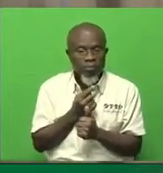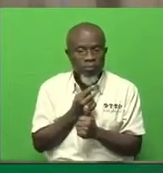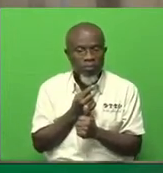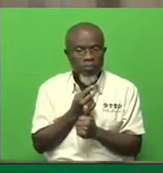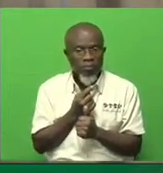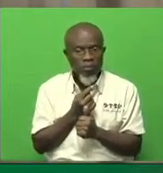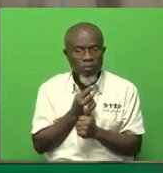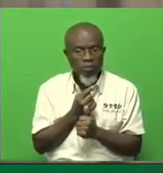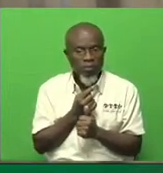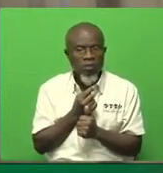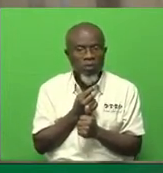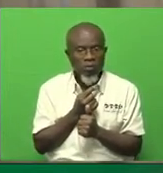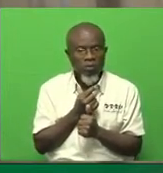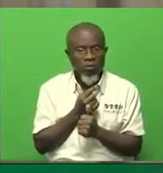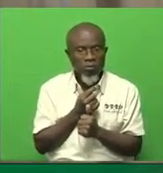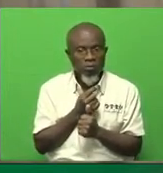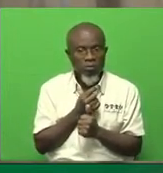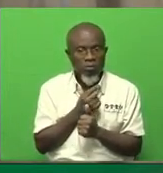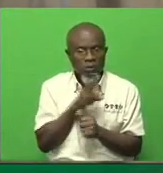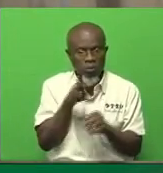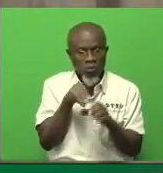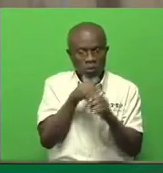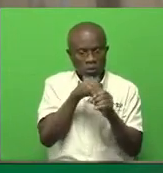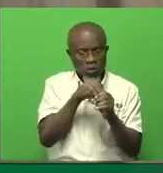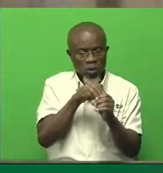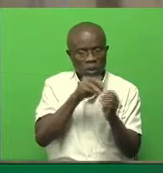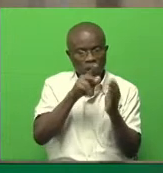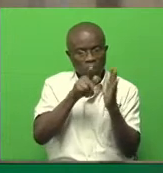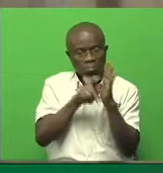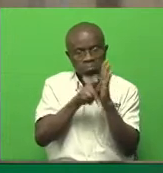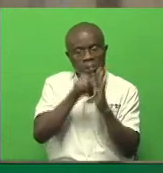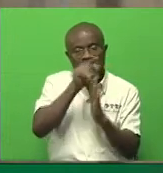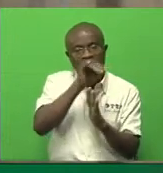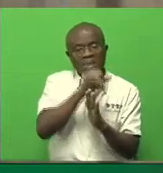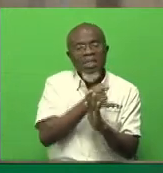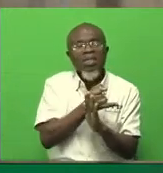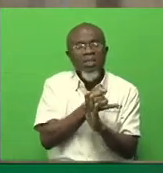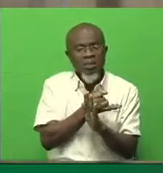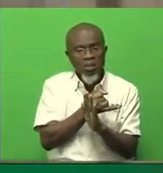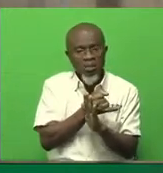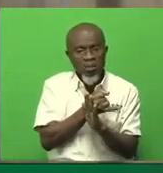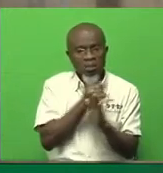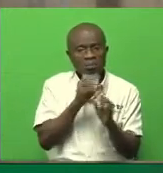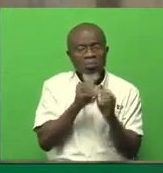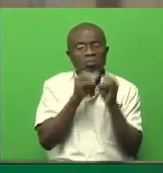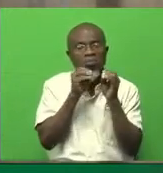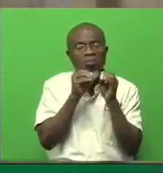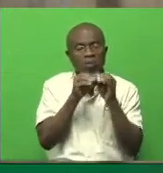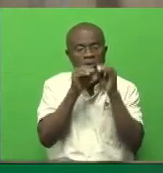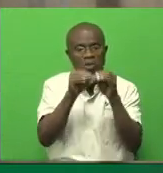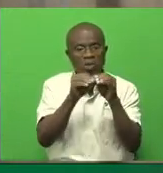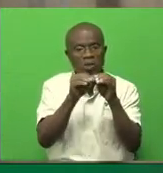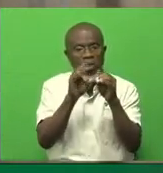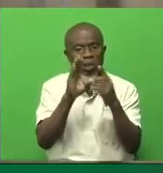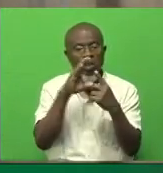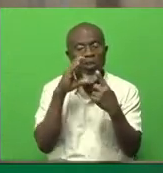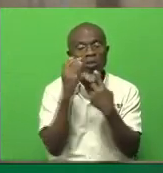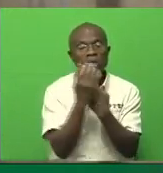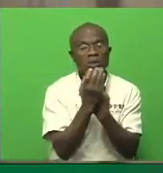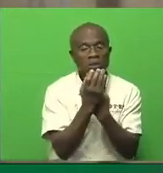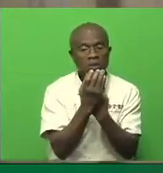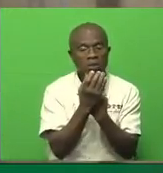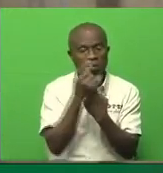a project entitled creating a culture for student achievements 2017.